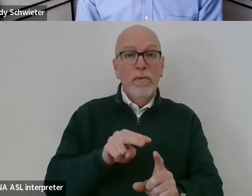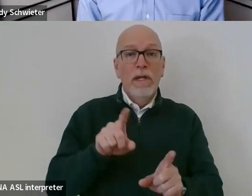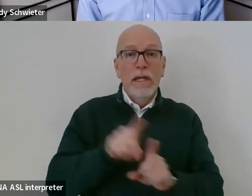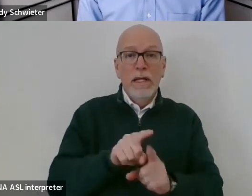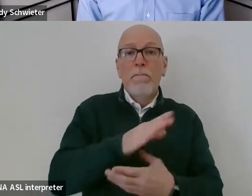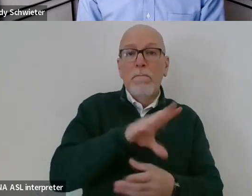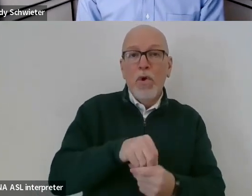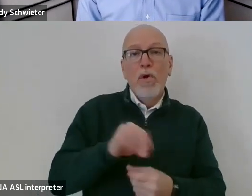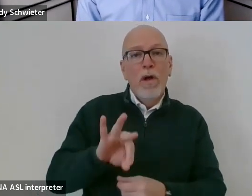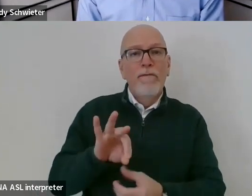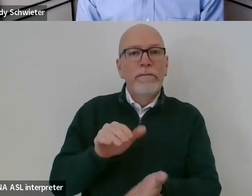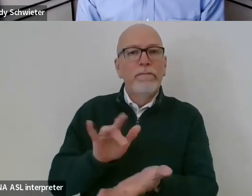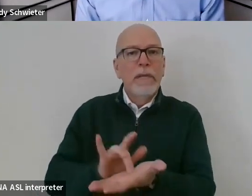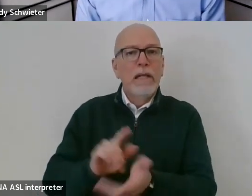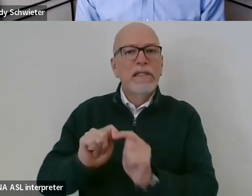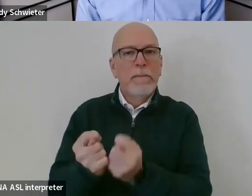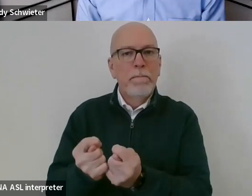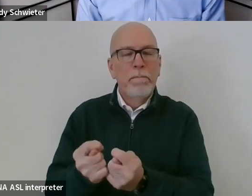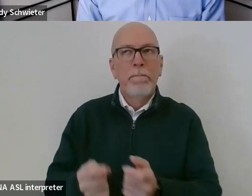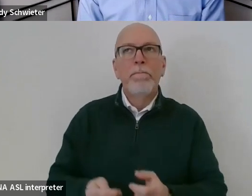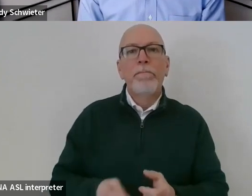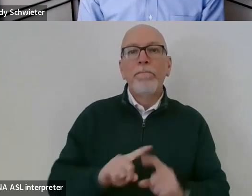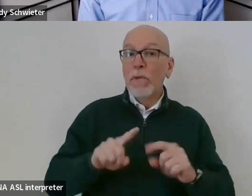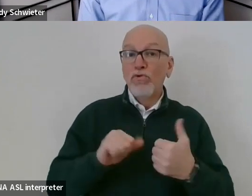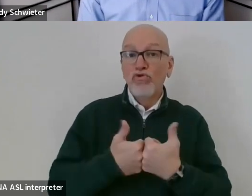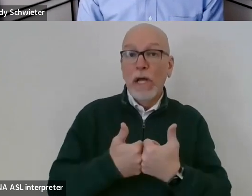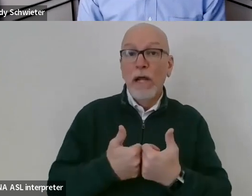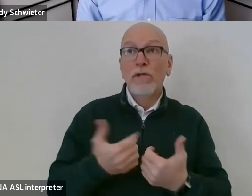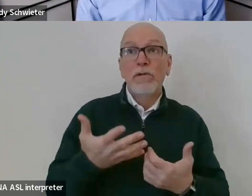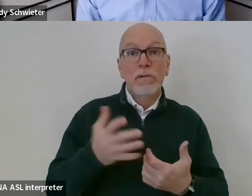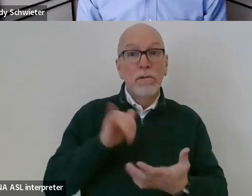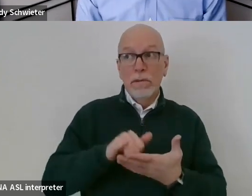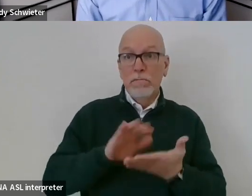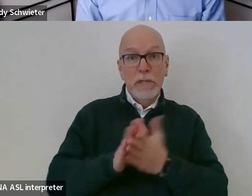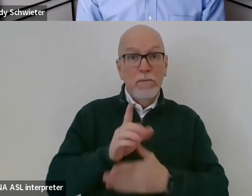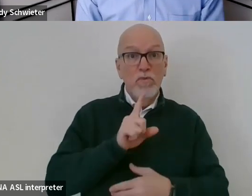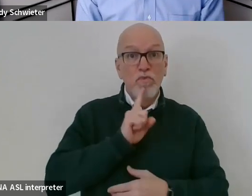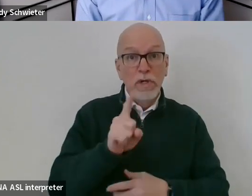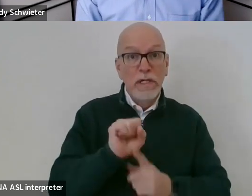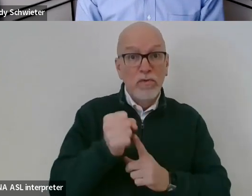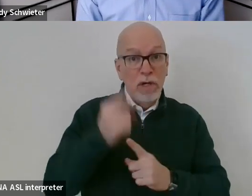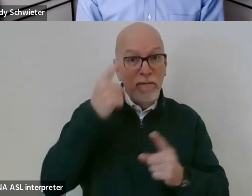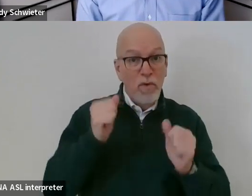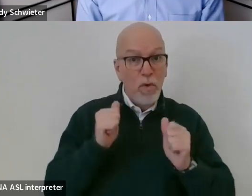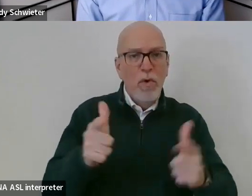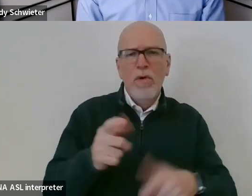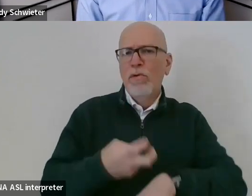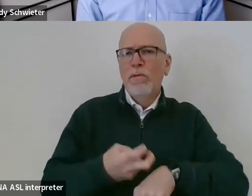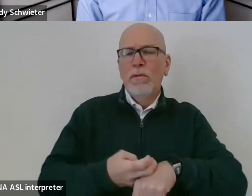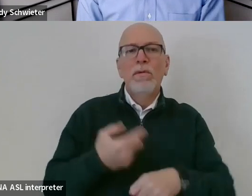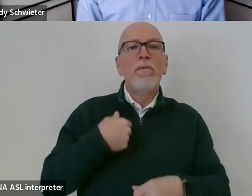team. It's very challenging, though, to make that a reality for all situations. If we look